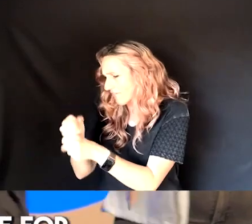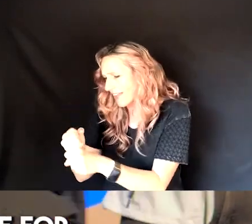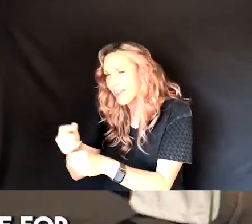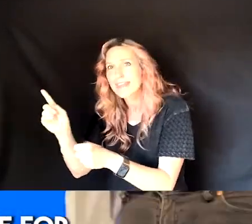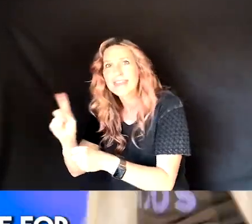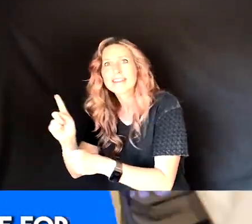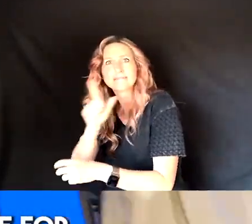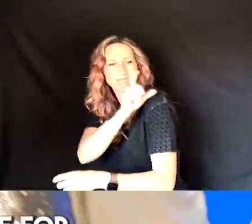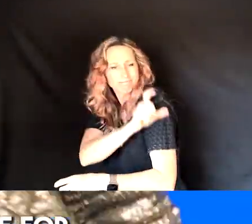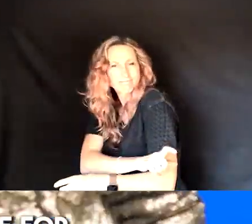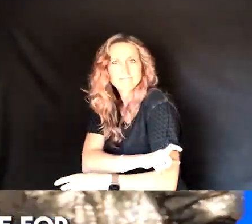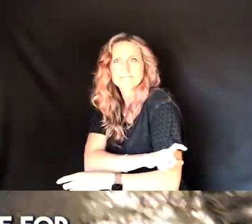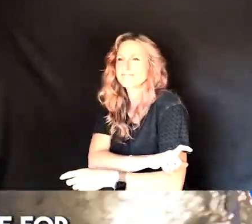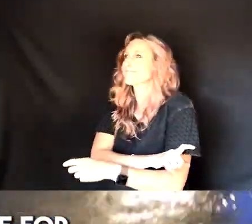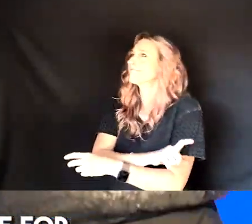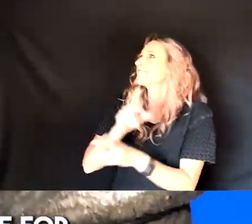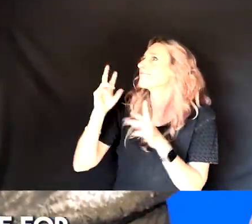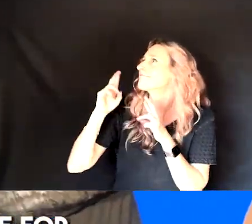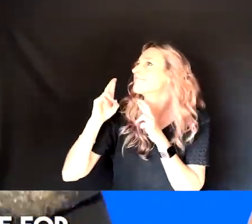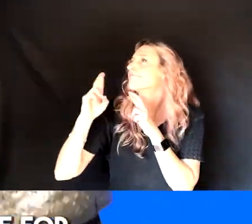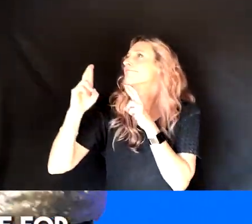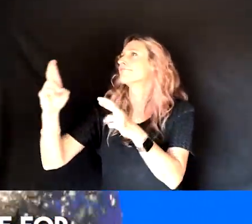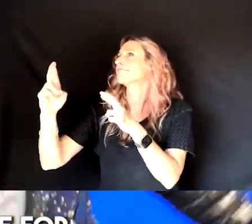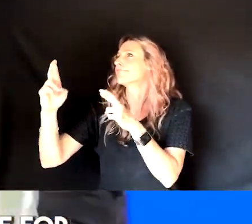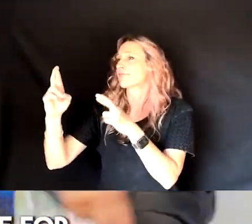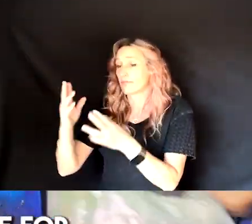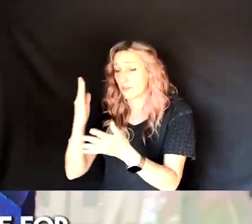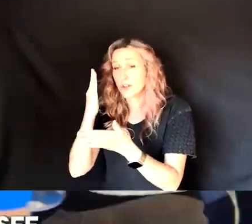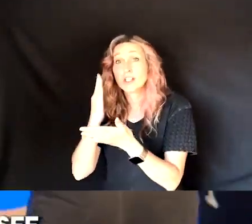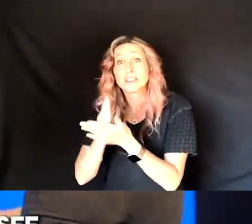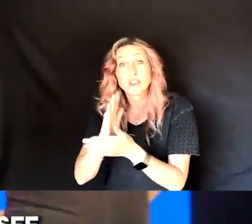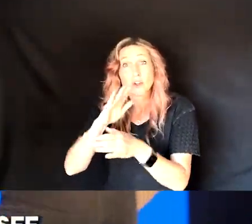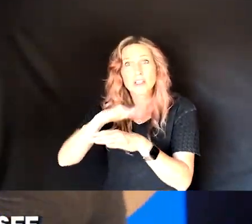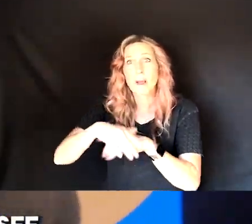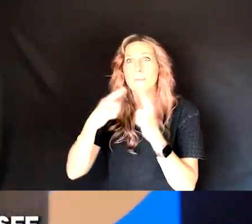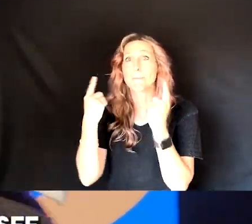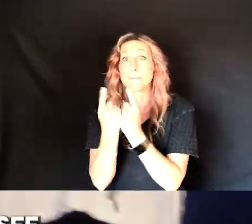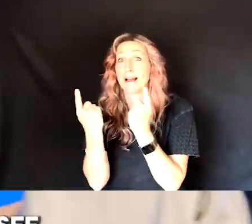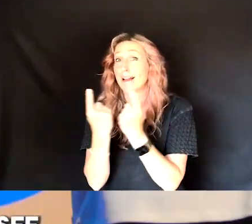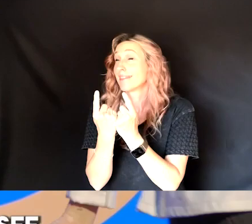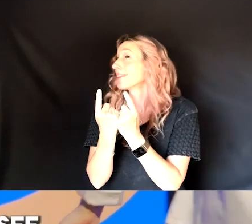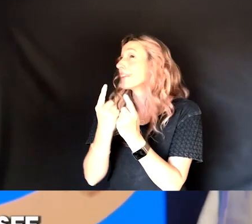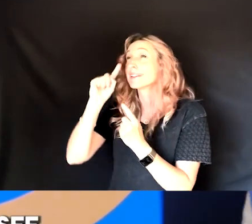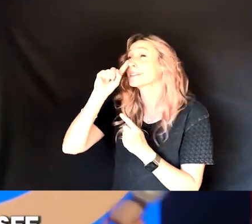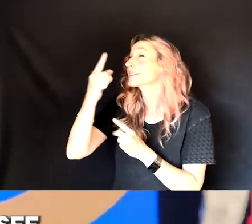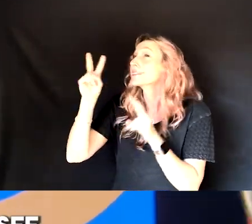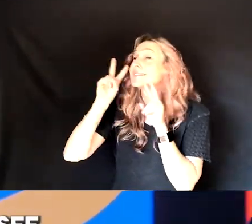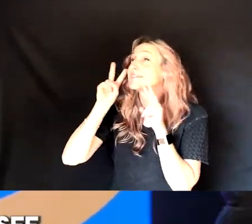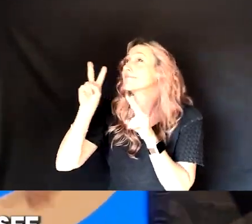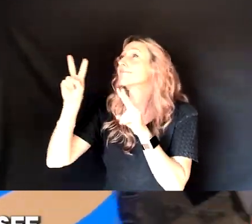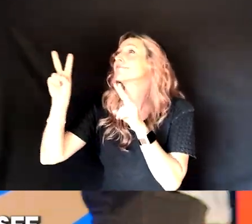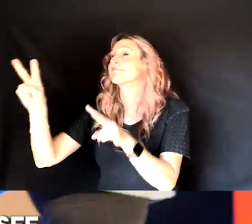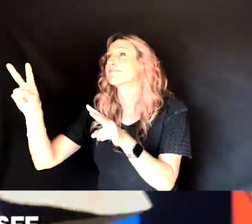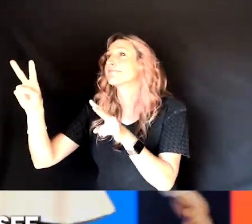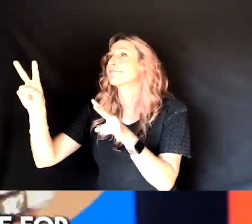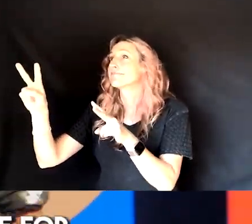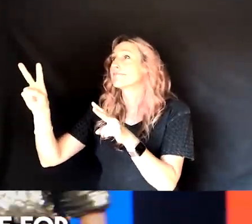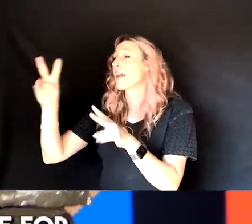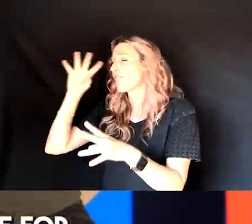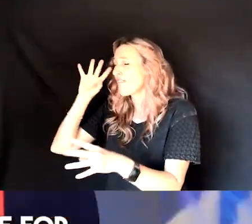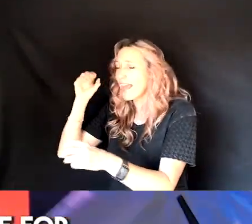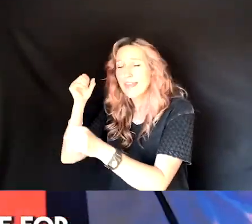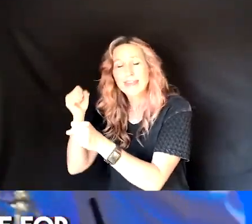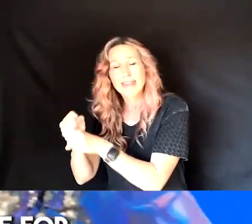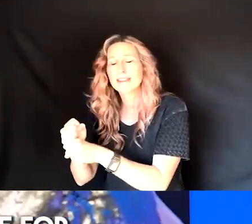Now faith is confidence in what we hope for and assurance about what we do not see.